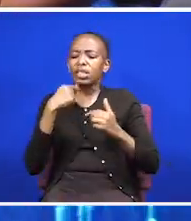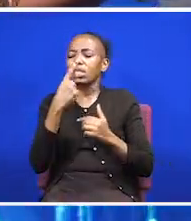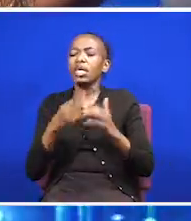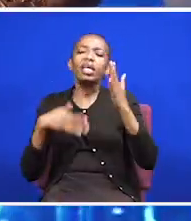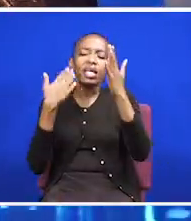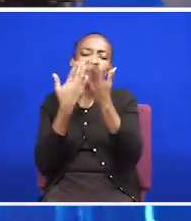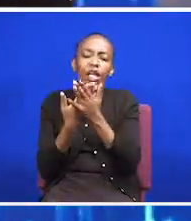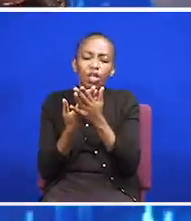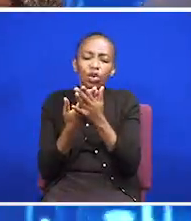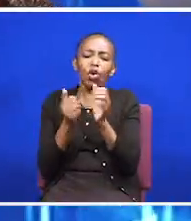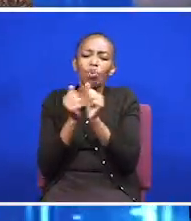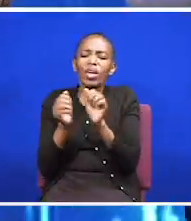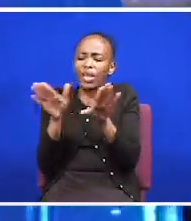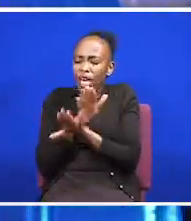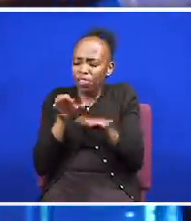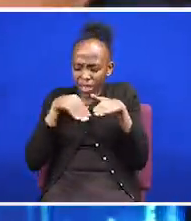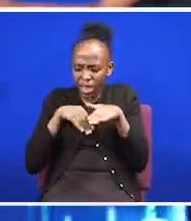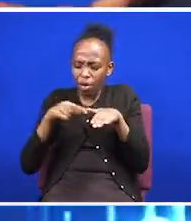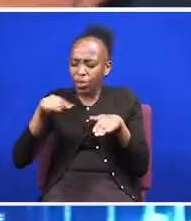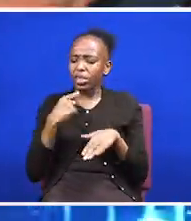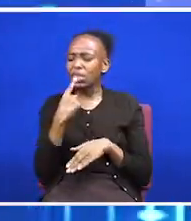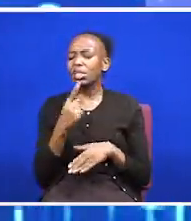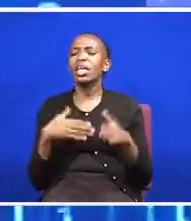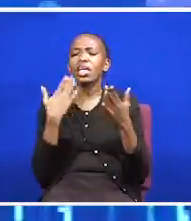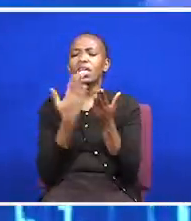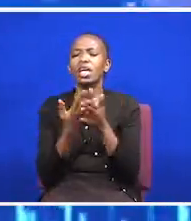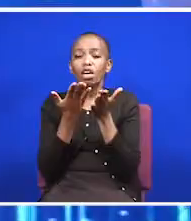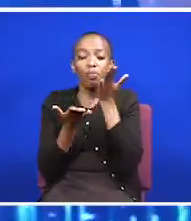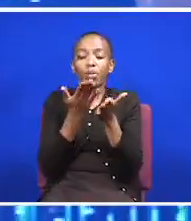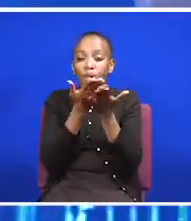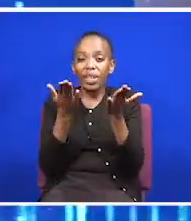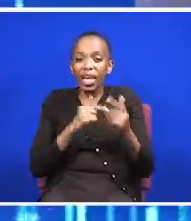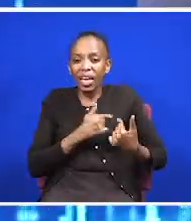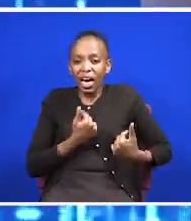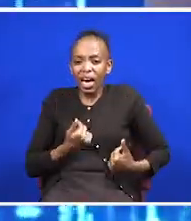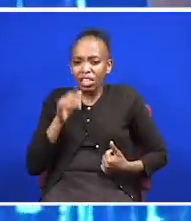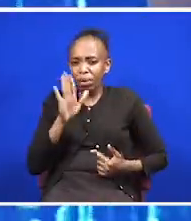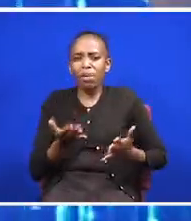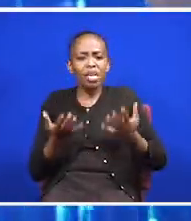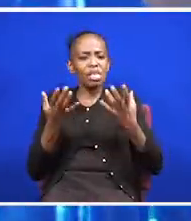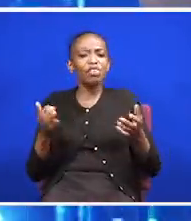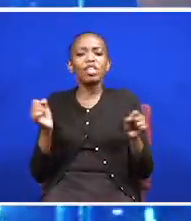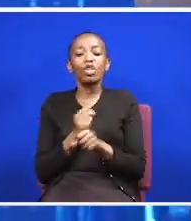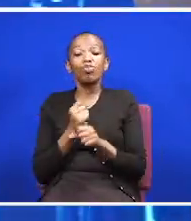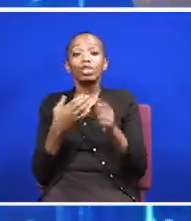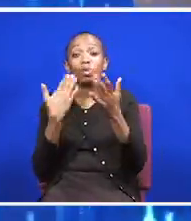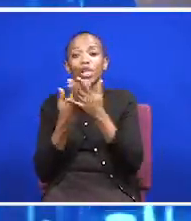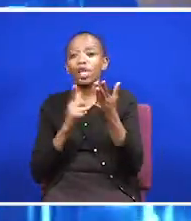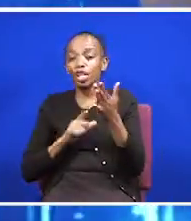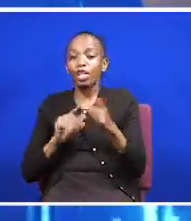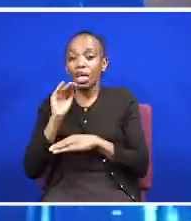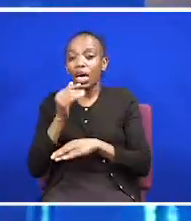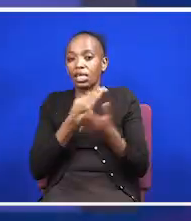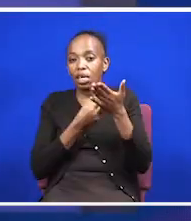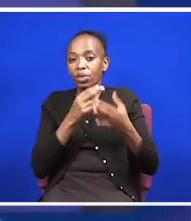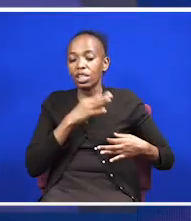you. With everything in us, we say thank you. Maybe you're there and your heart is too heavy to thank the Lord. Ask the Holy Spirit